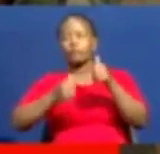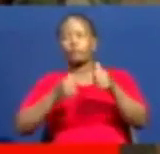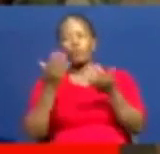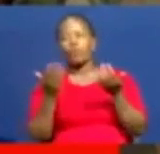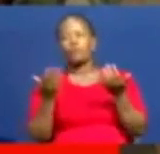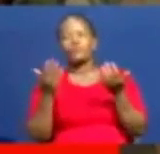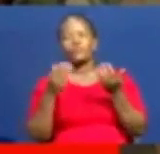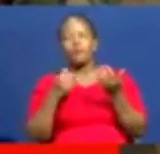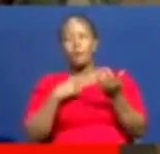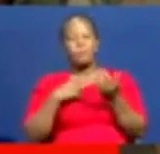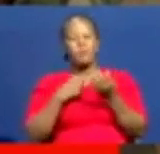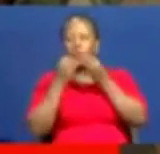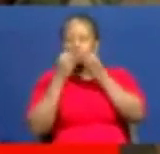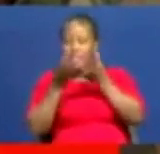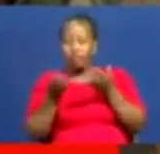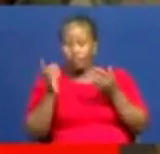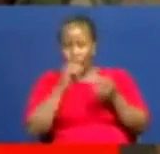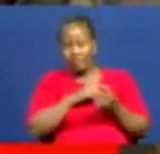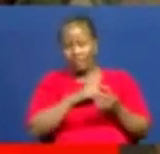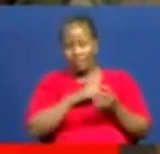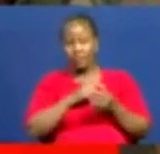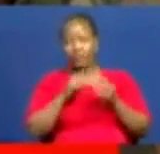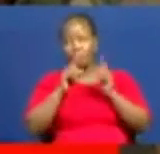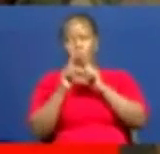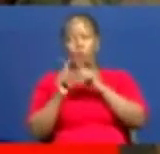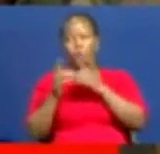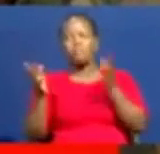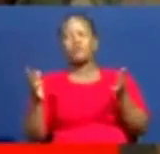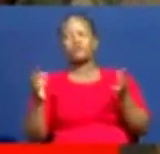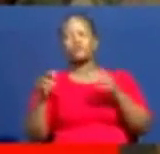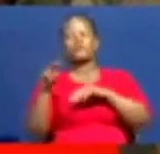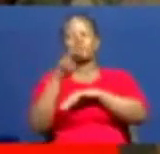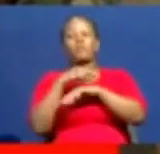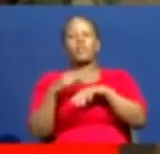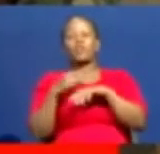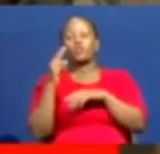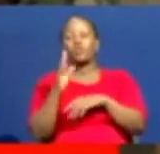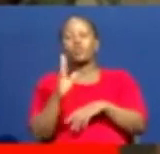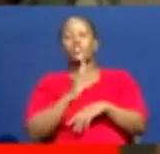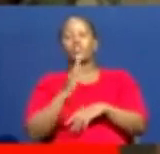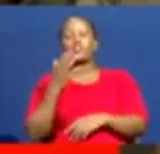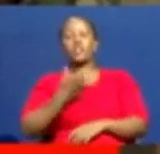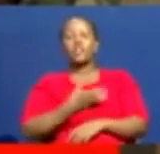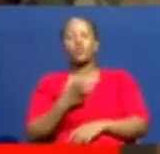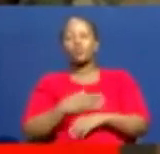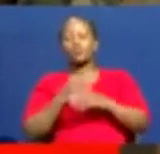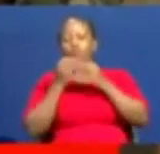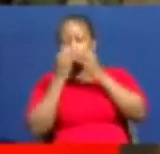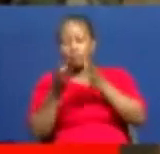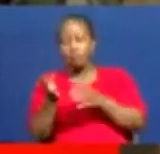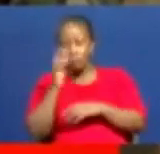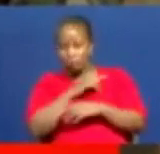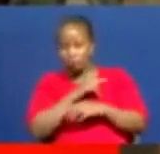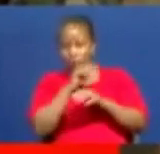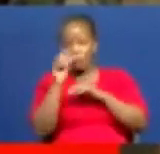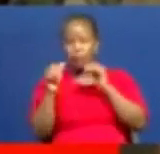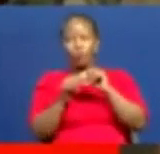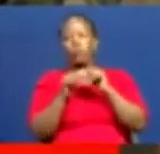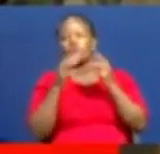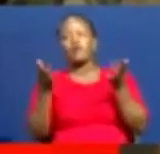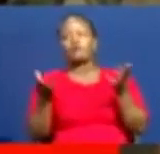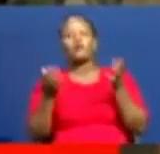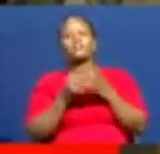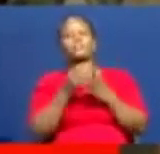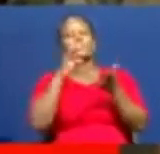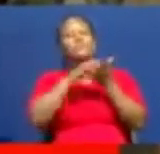which I was briefed, and equally the National Security Council was briefed on what